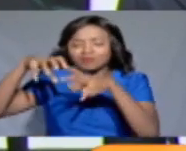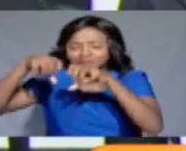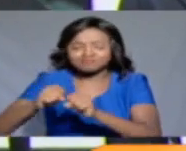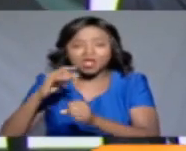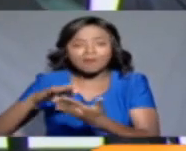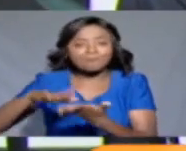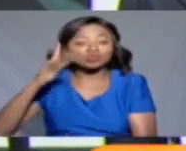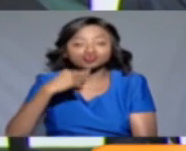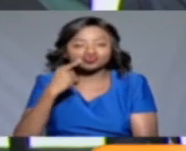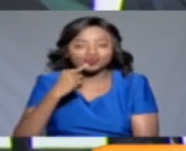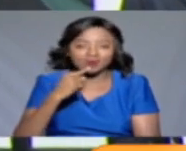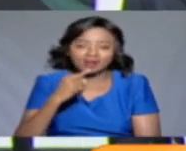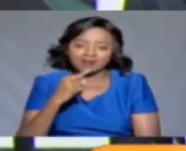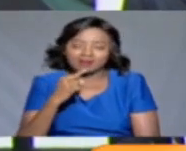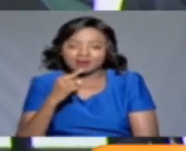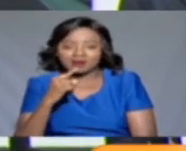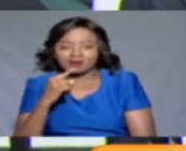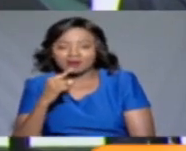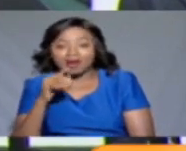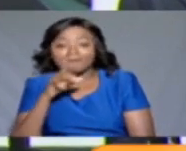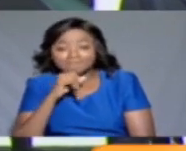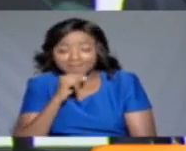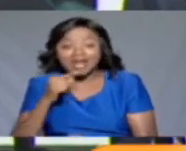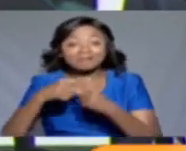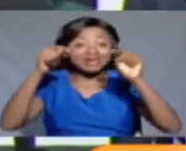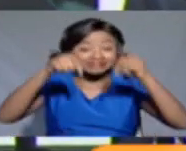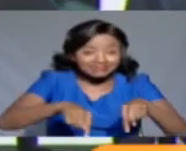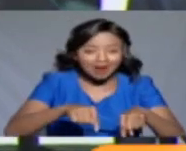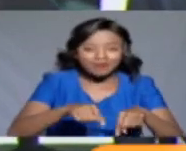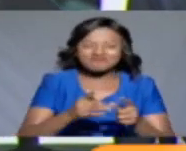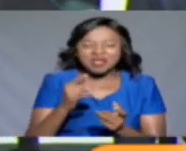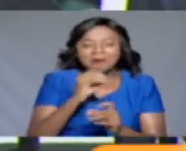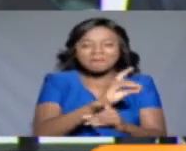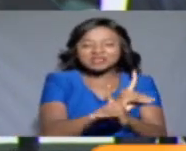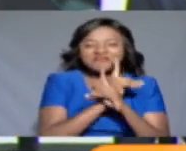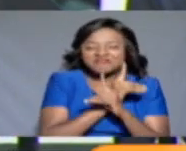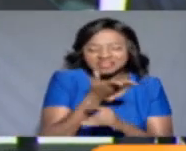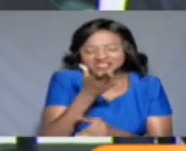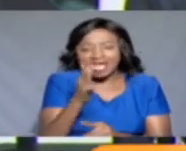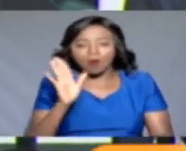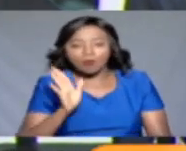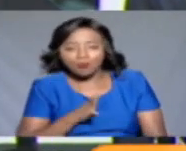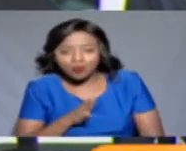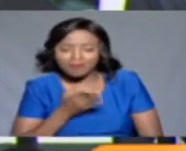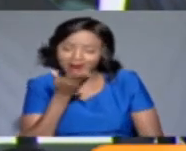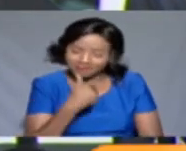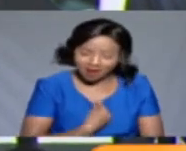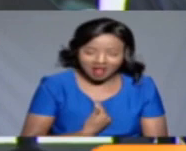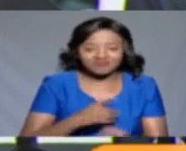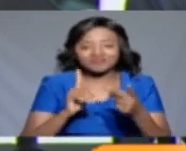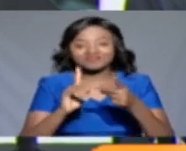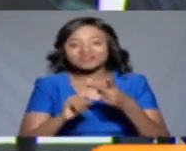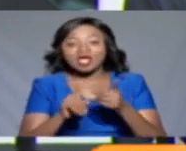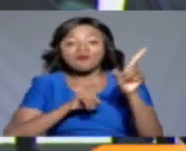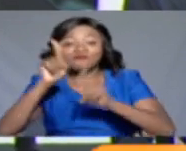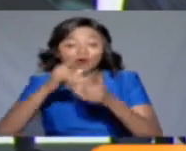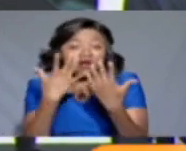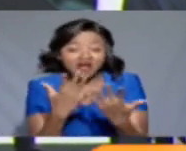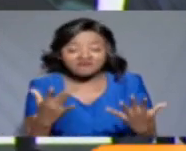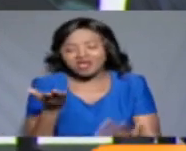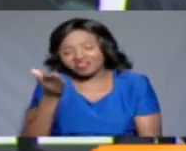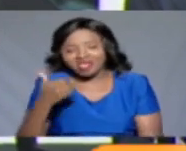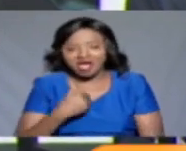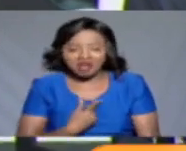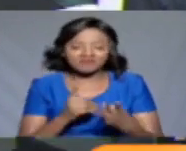had a woman in charge of the public service. We had a woman in charge of foreign affairs.